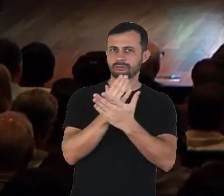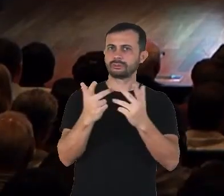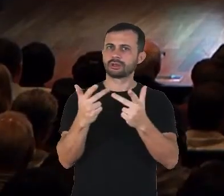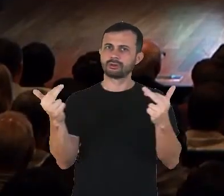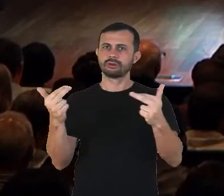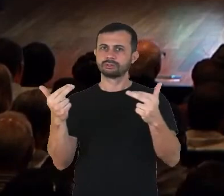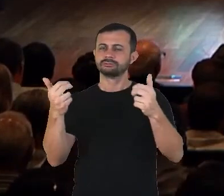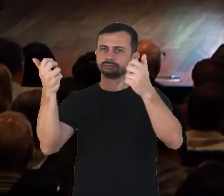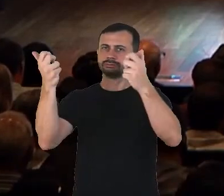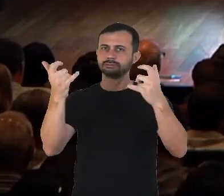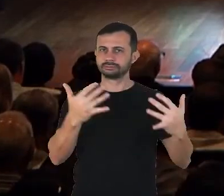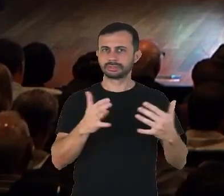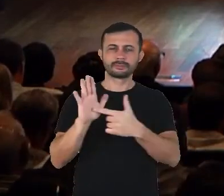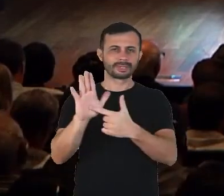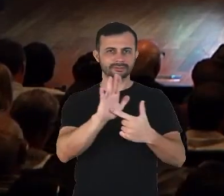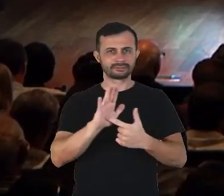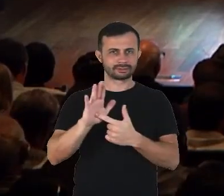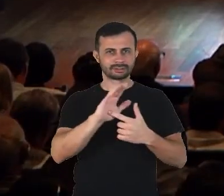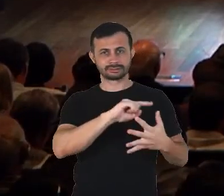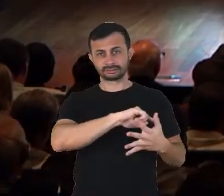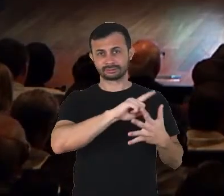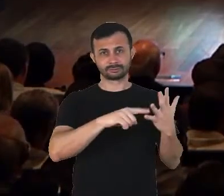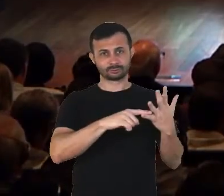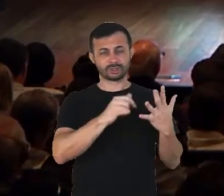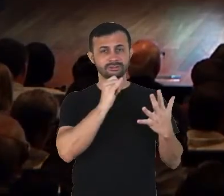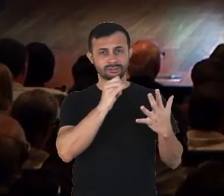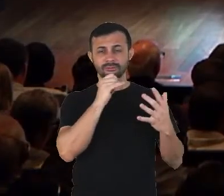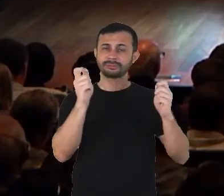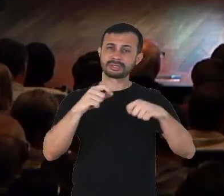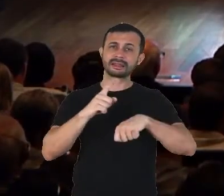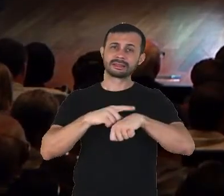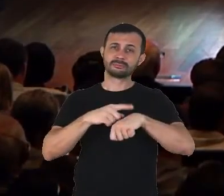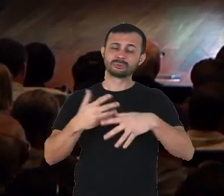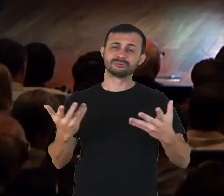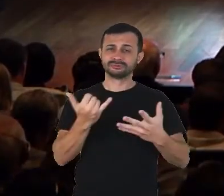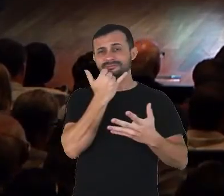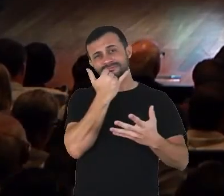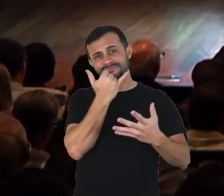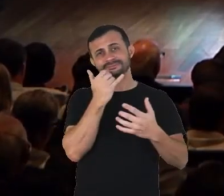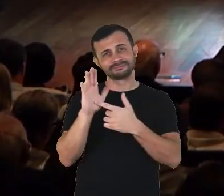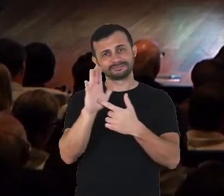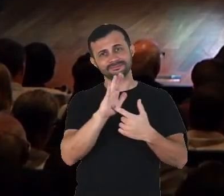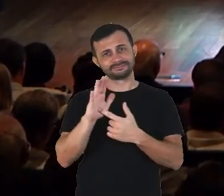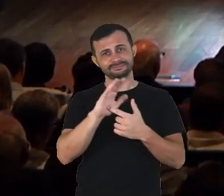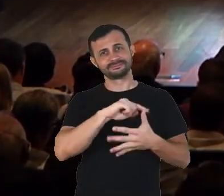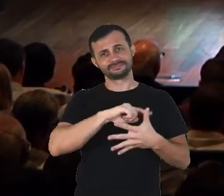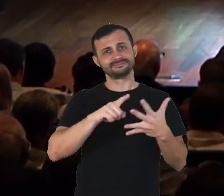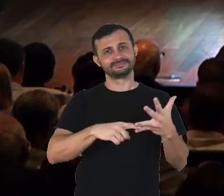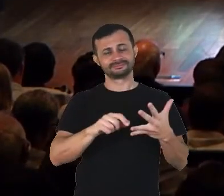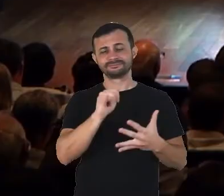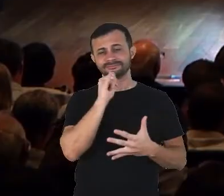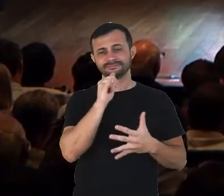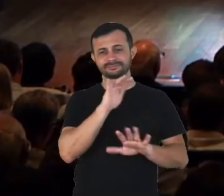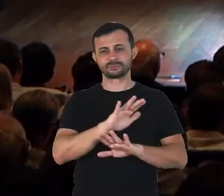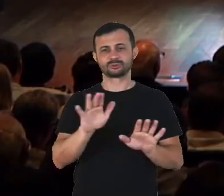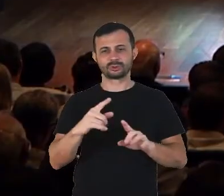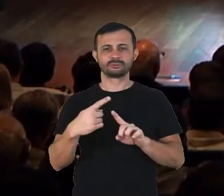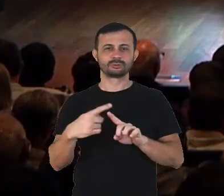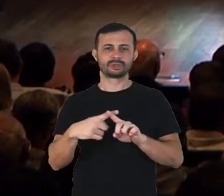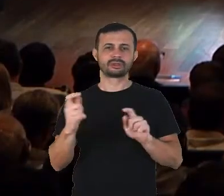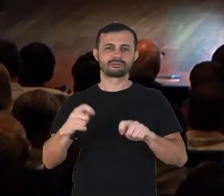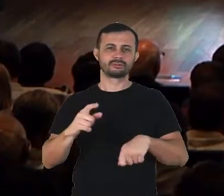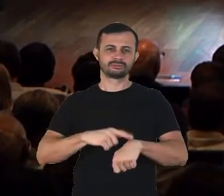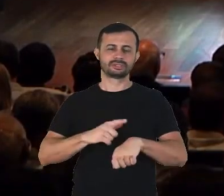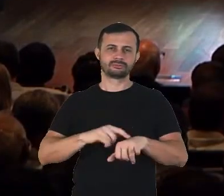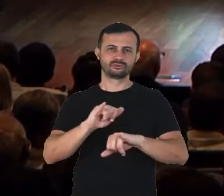examples. Time allows me only for 5 examples, so I wanted to give examples from around the world and